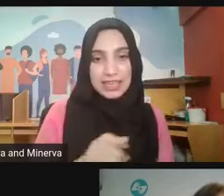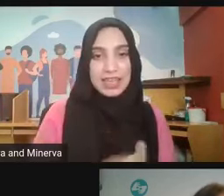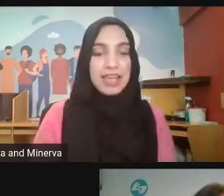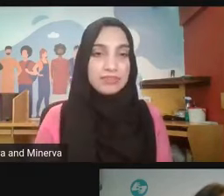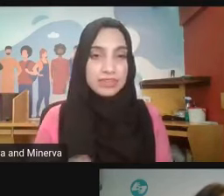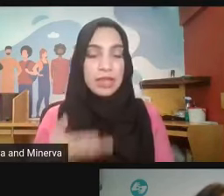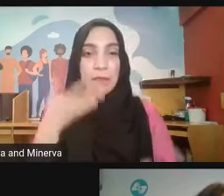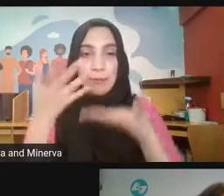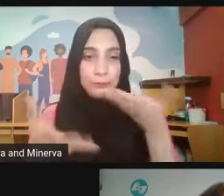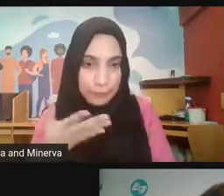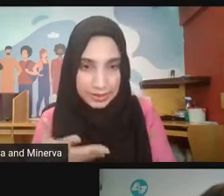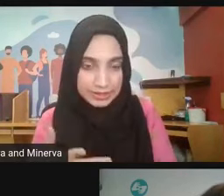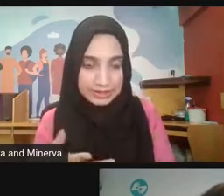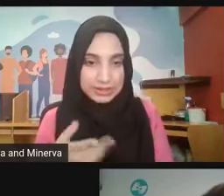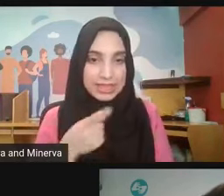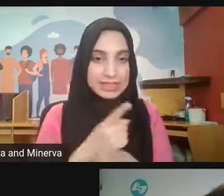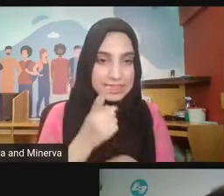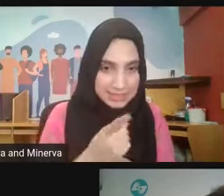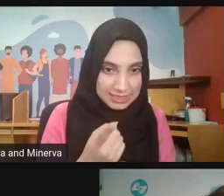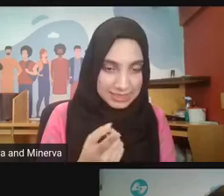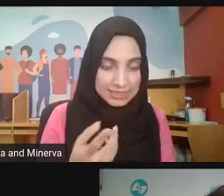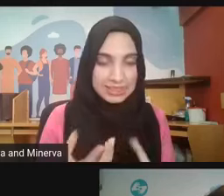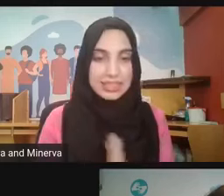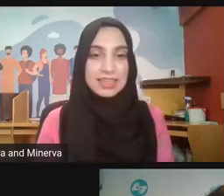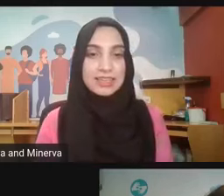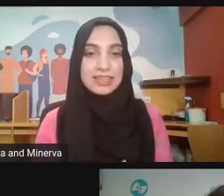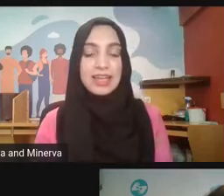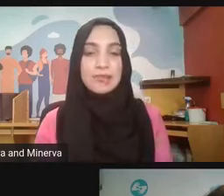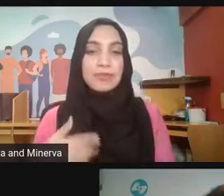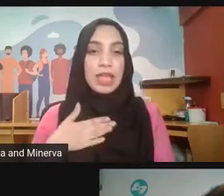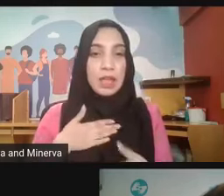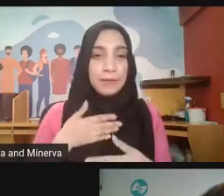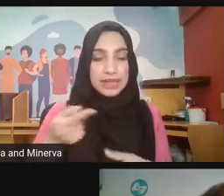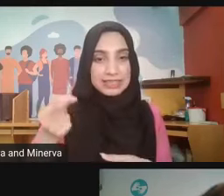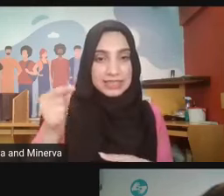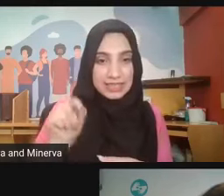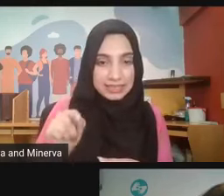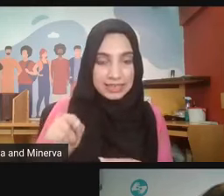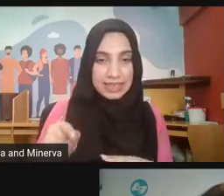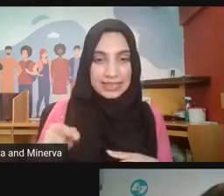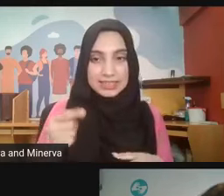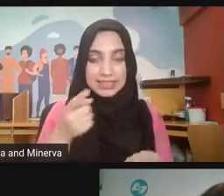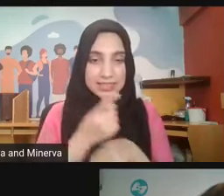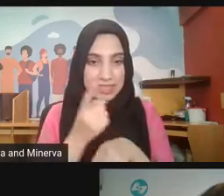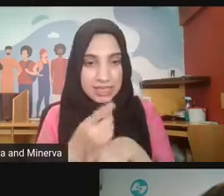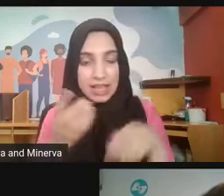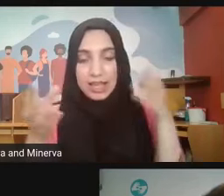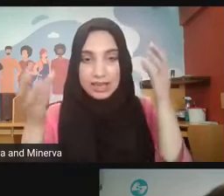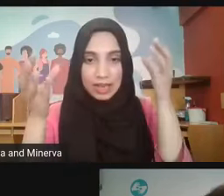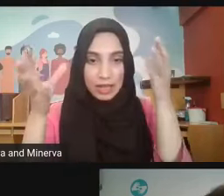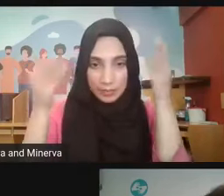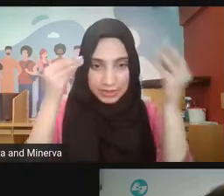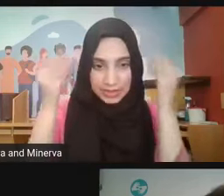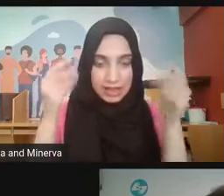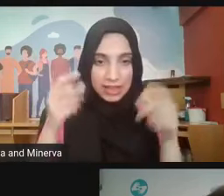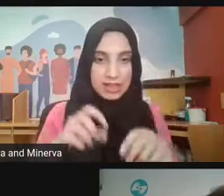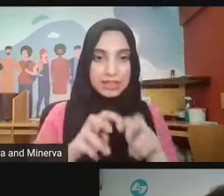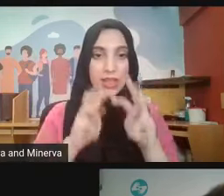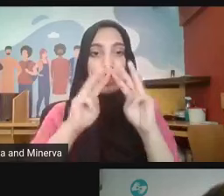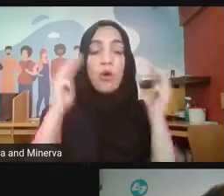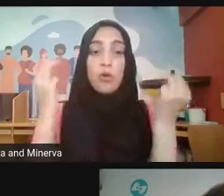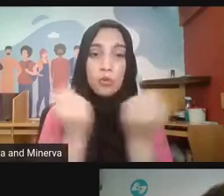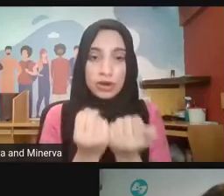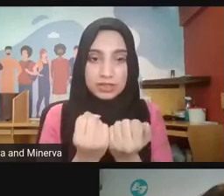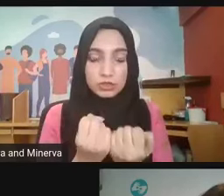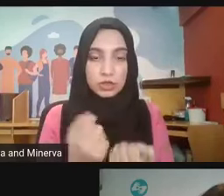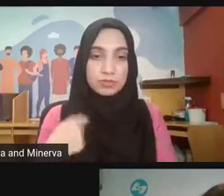been conducting breast cancer awareness campaigns at various institutions for the last 15